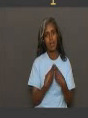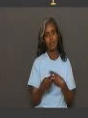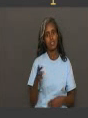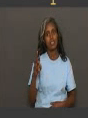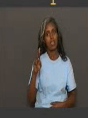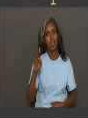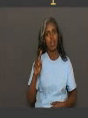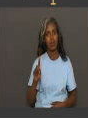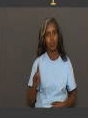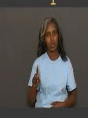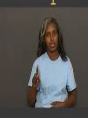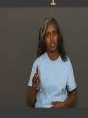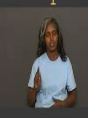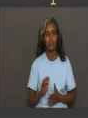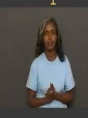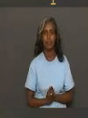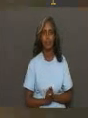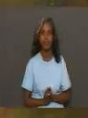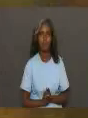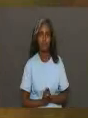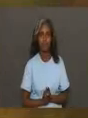times R1.